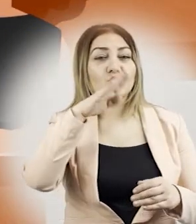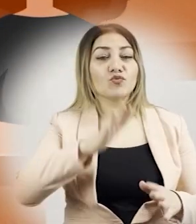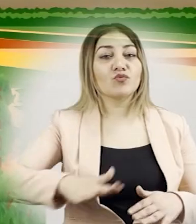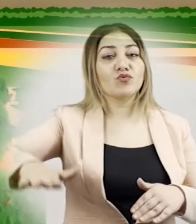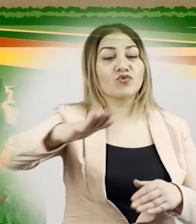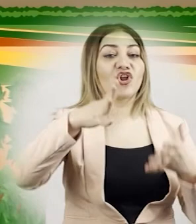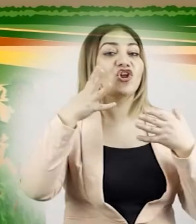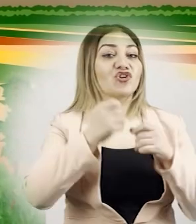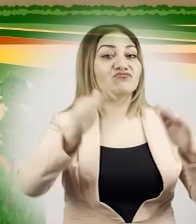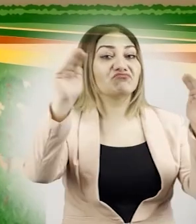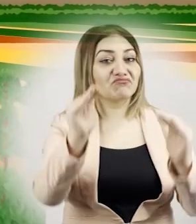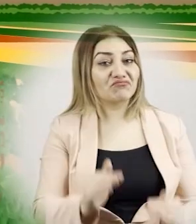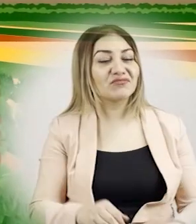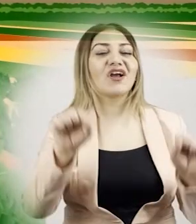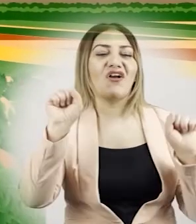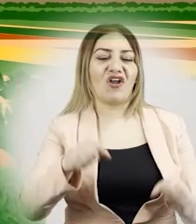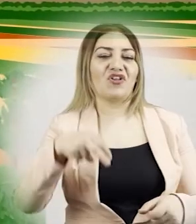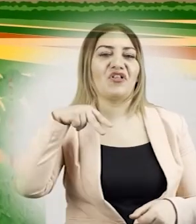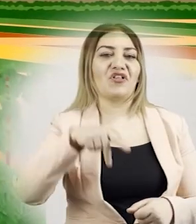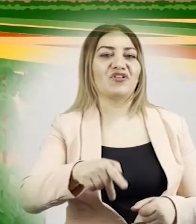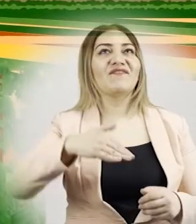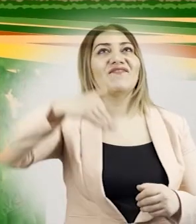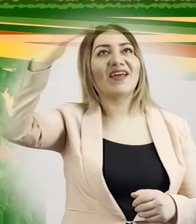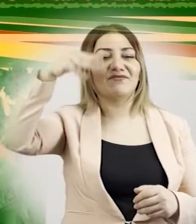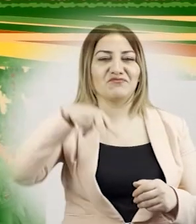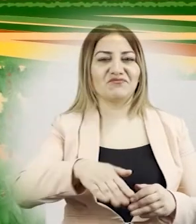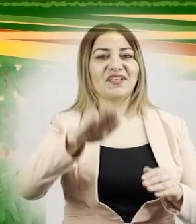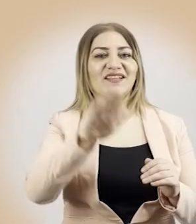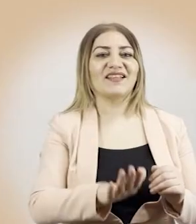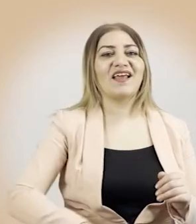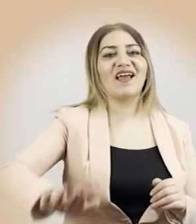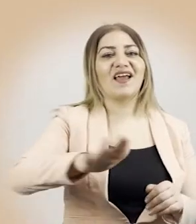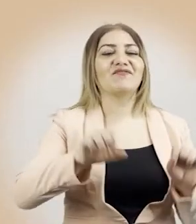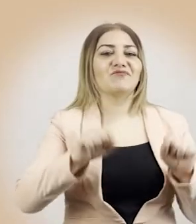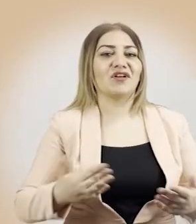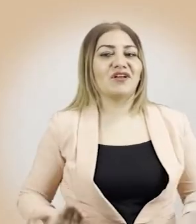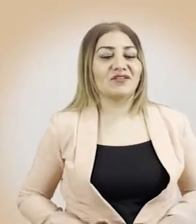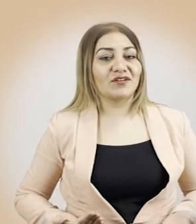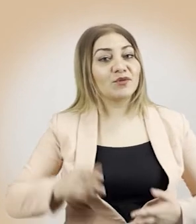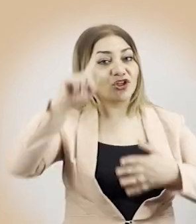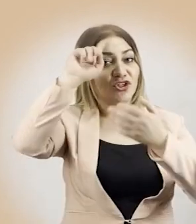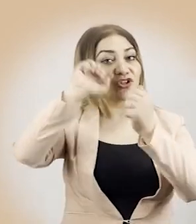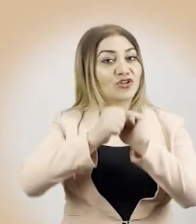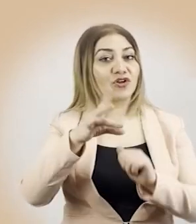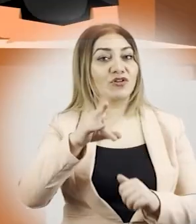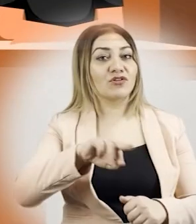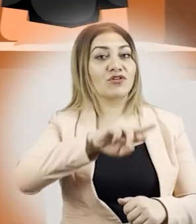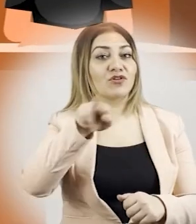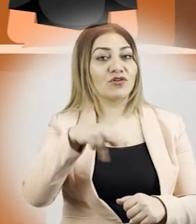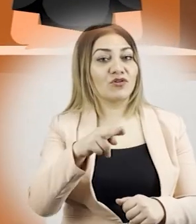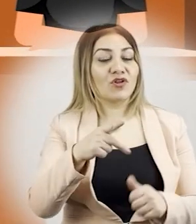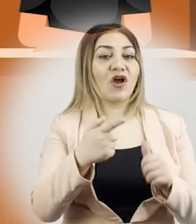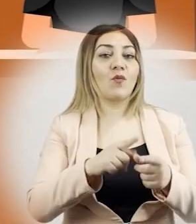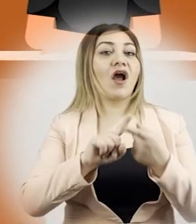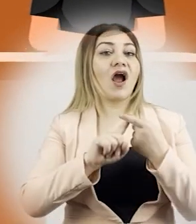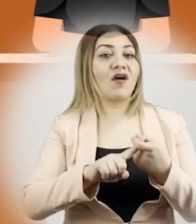waters covering the land had receded, and it was now possible to go down from their high places and inhabit that fertile valley. Now, let's